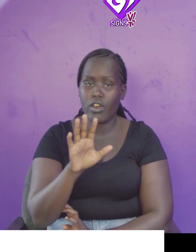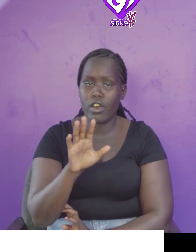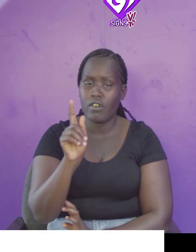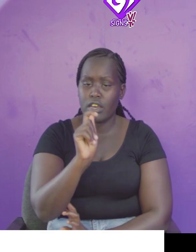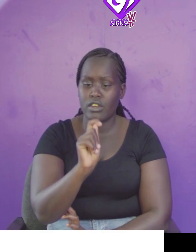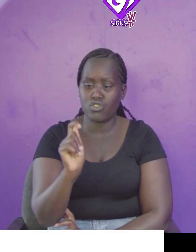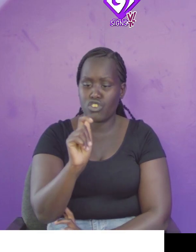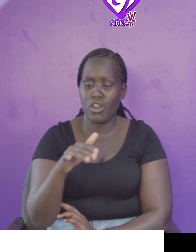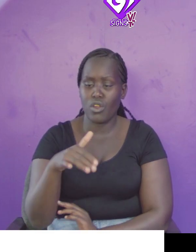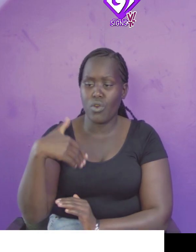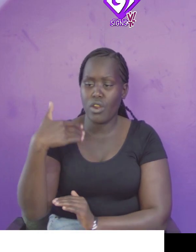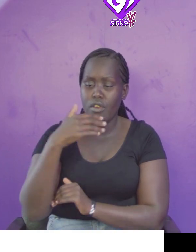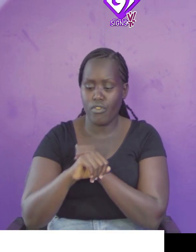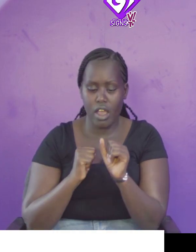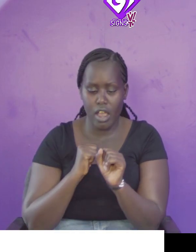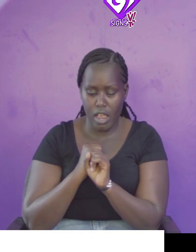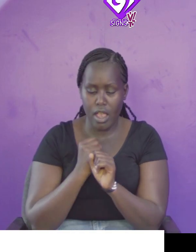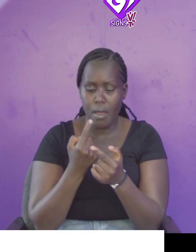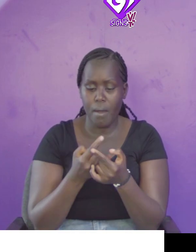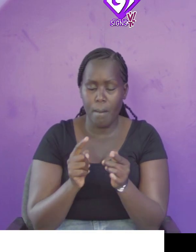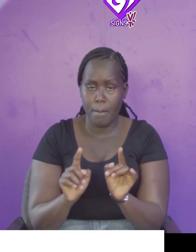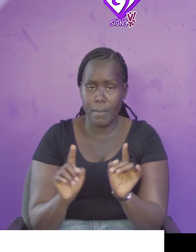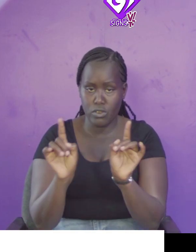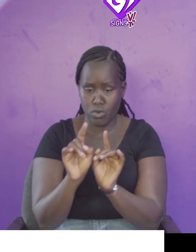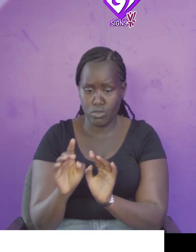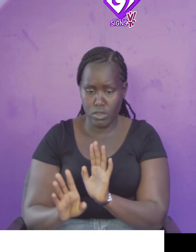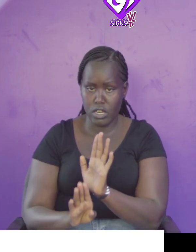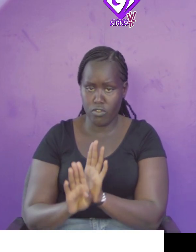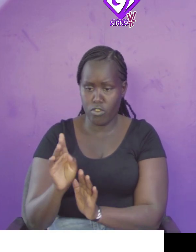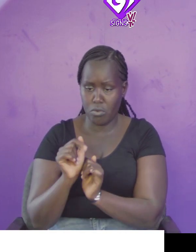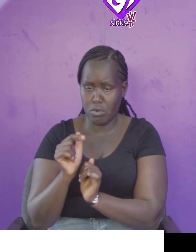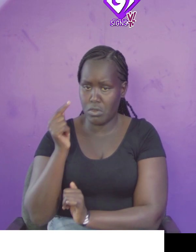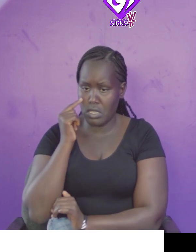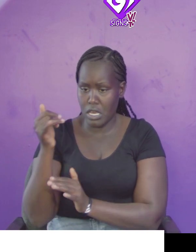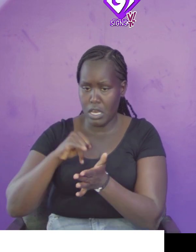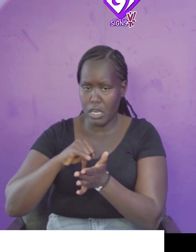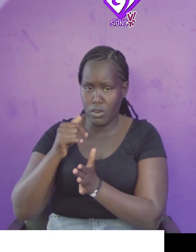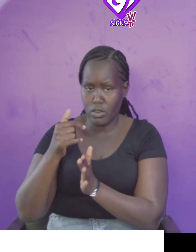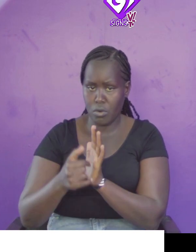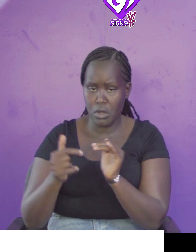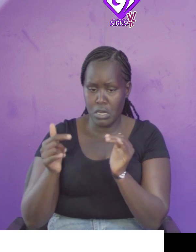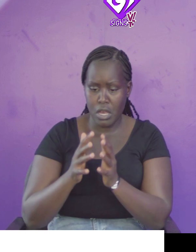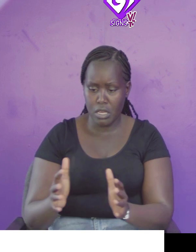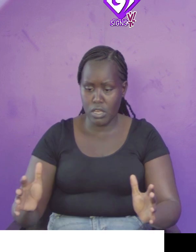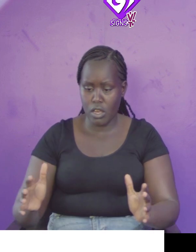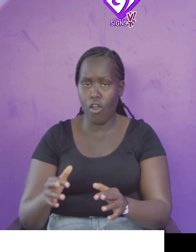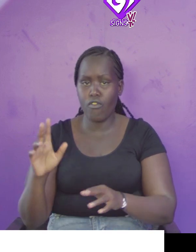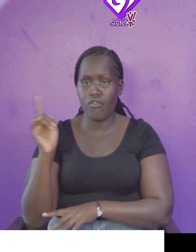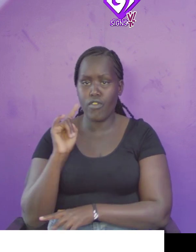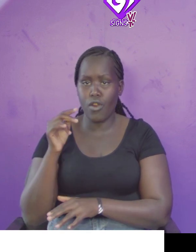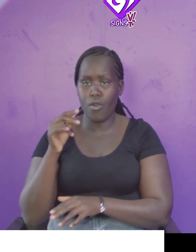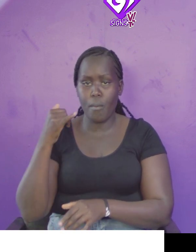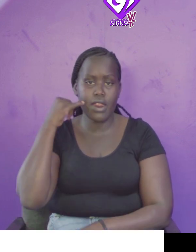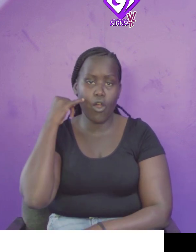year. But even the development that we are seeing, including the expansion of Nairobi-Nakuru Highway,